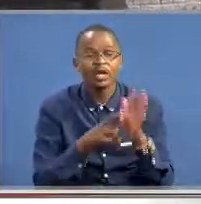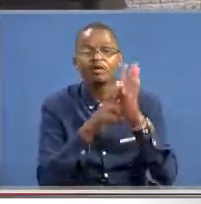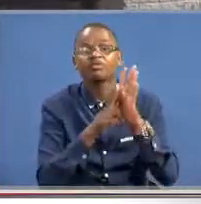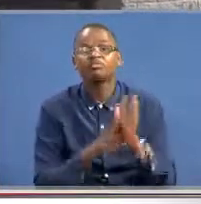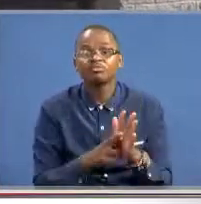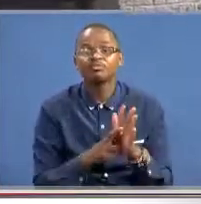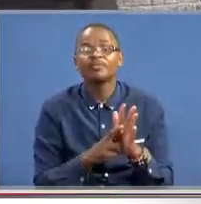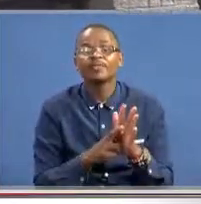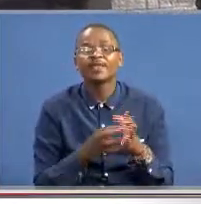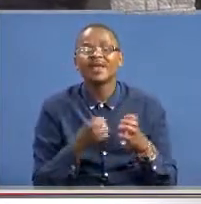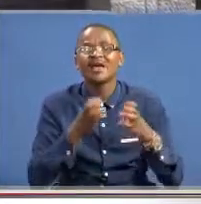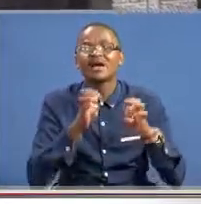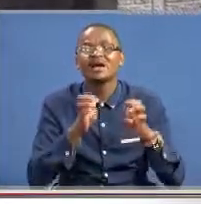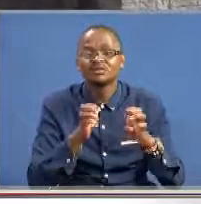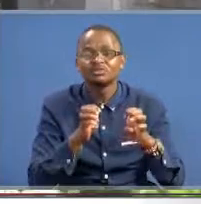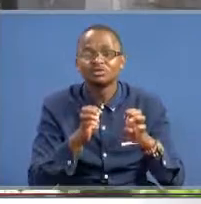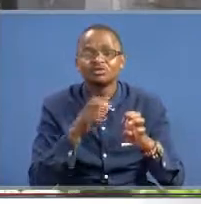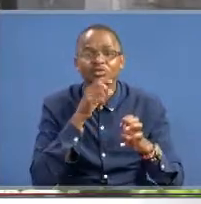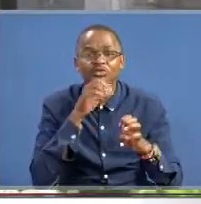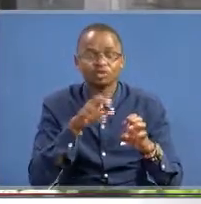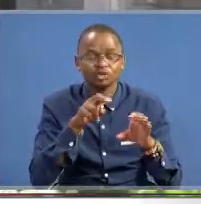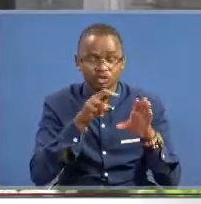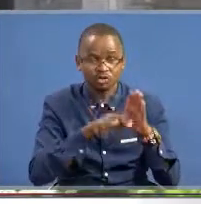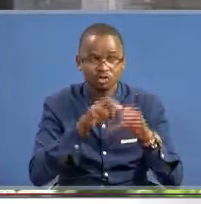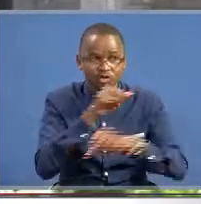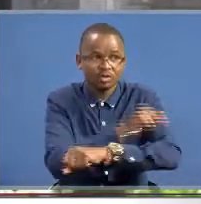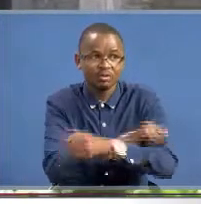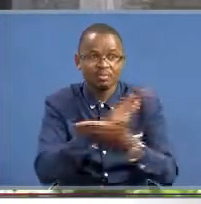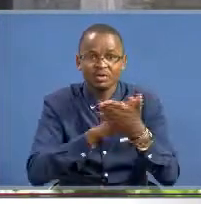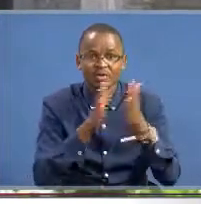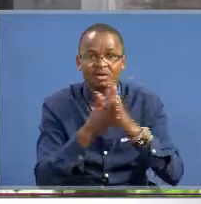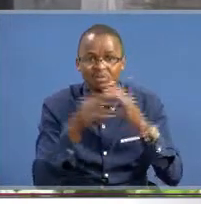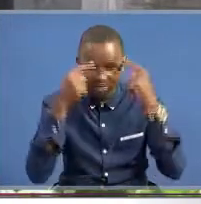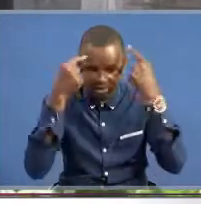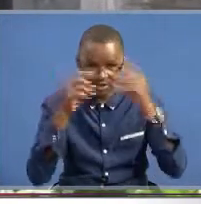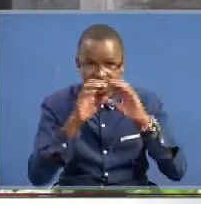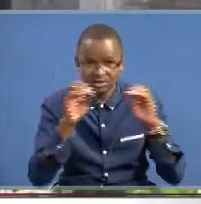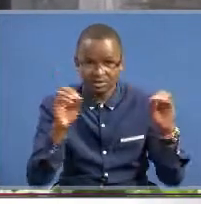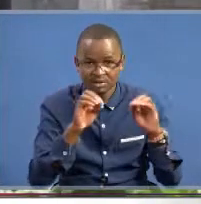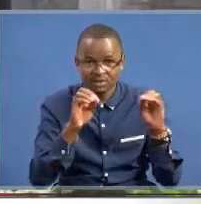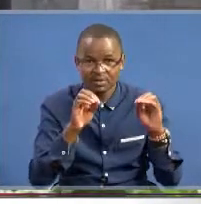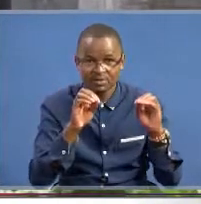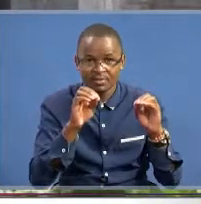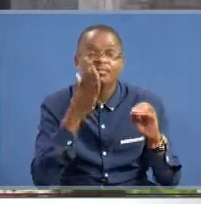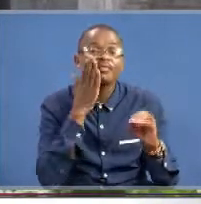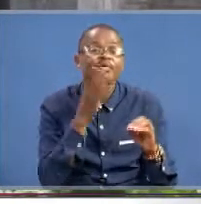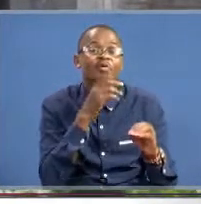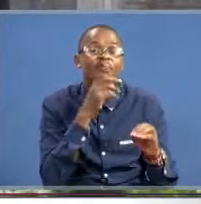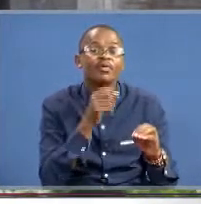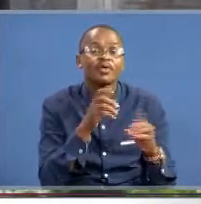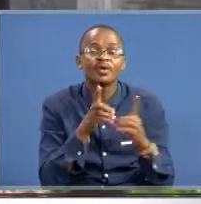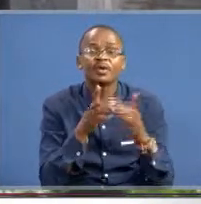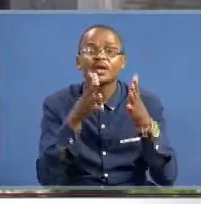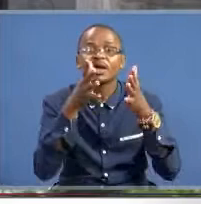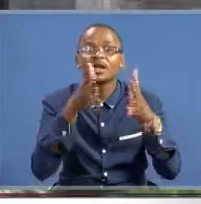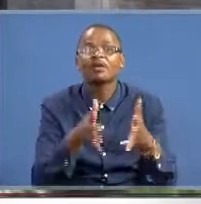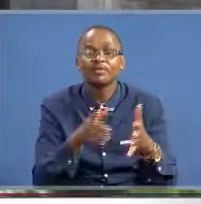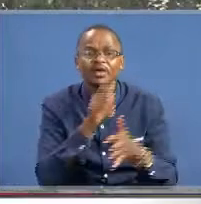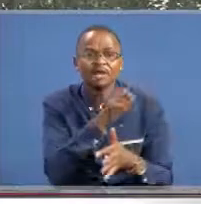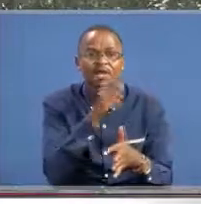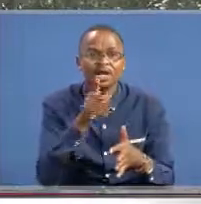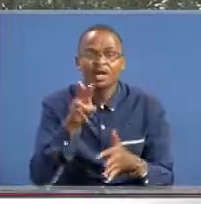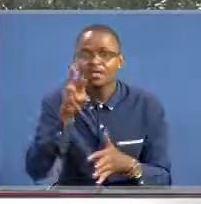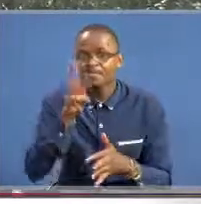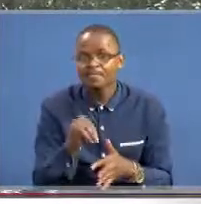Nemis, their efforts to help their son join the school has become unsuccessful, with the parents now claiming the director is threatening them.